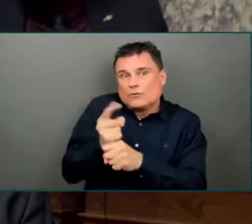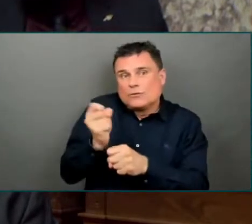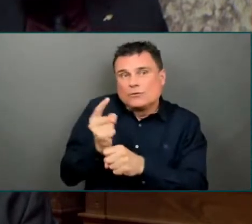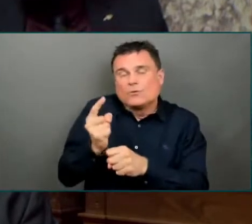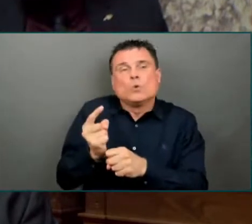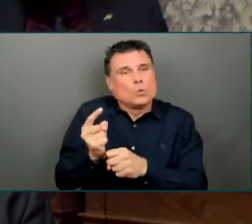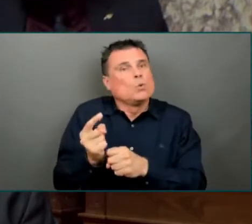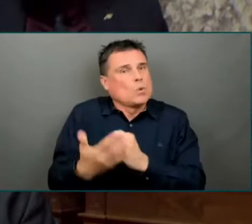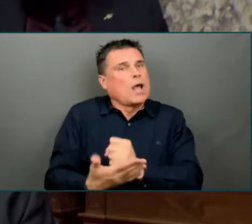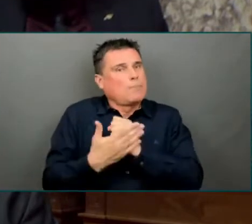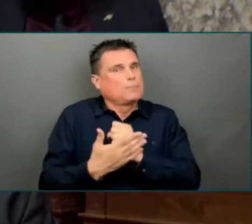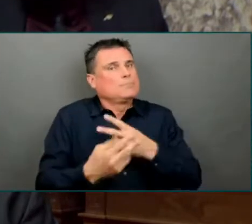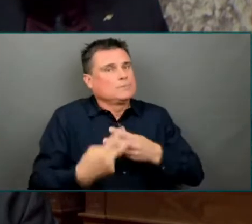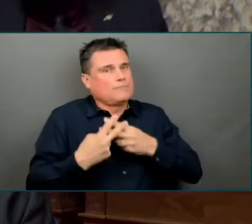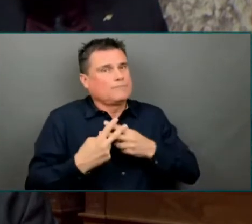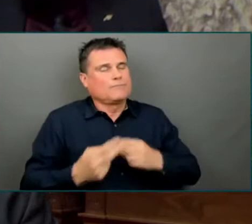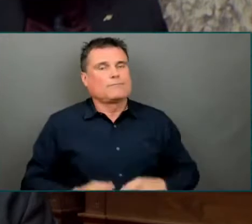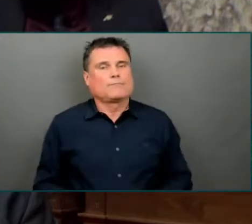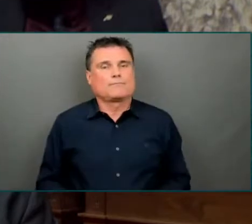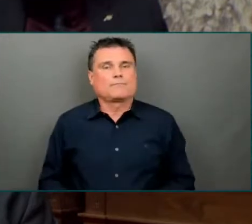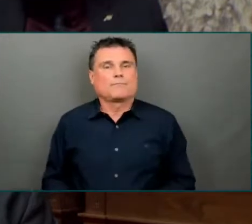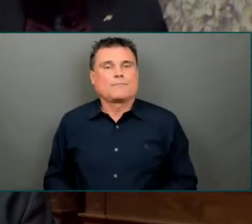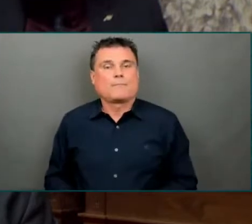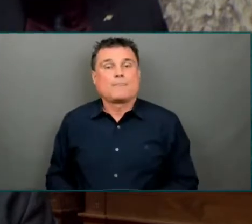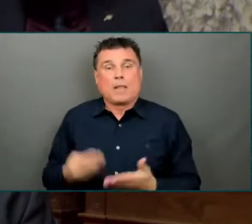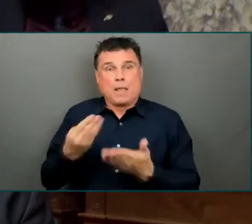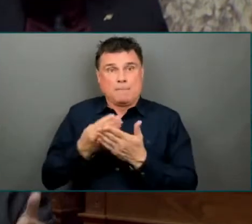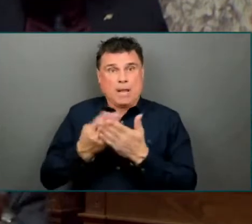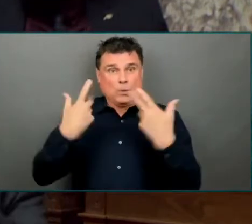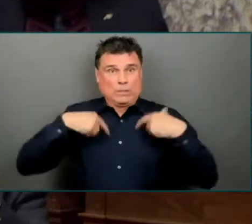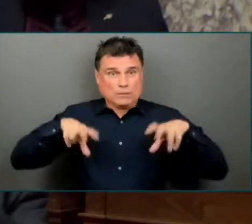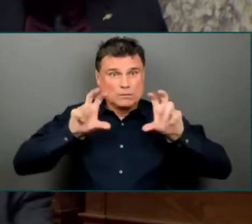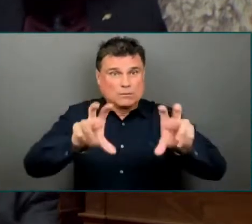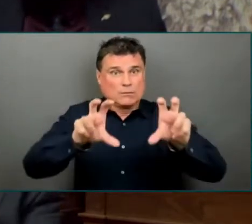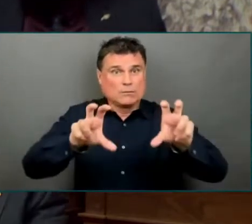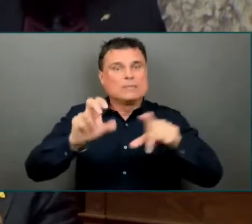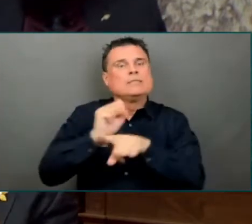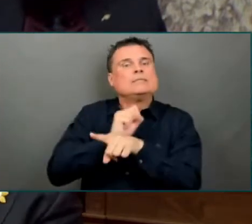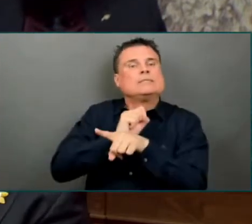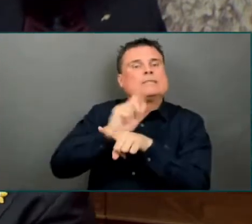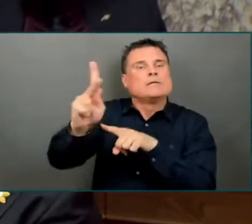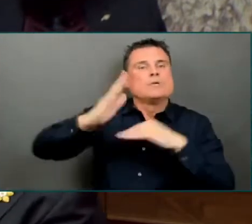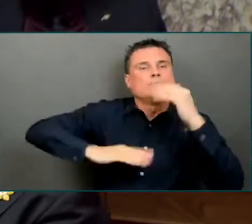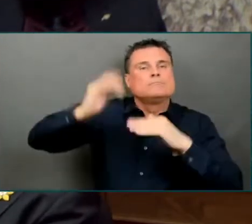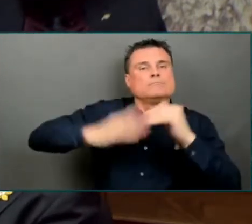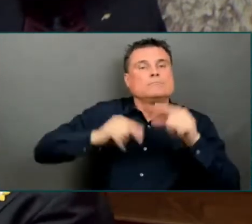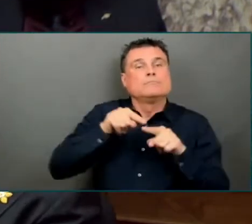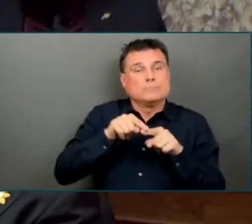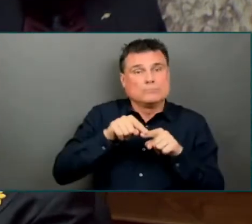the way to Langley, and a toll-free crossing to replace the George Massey.